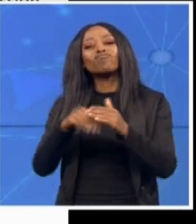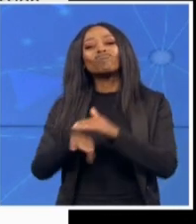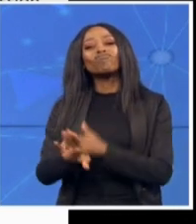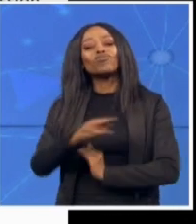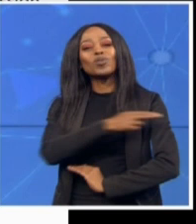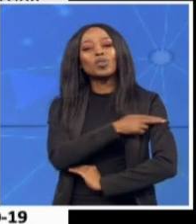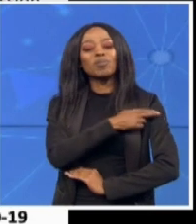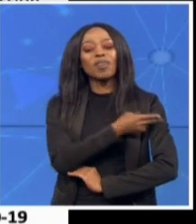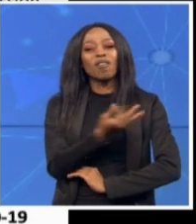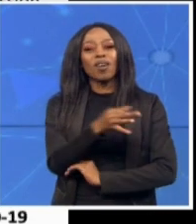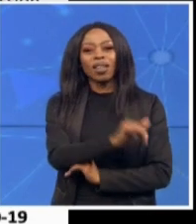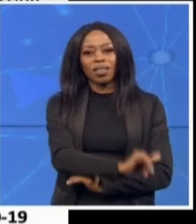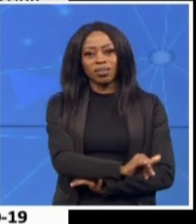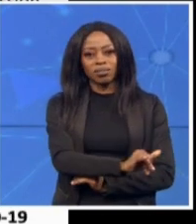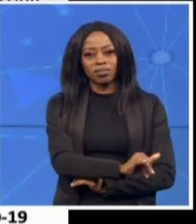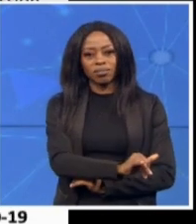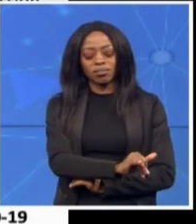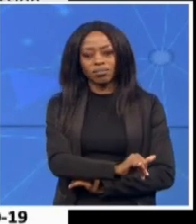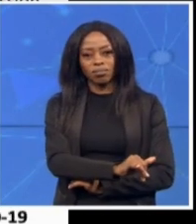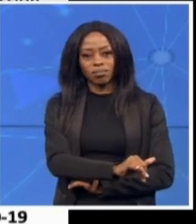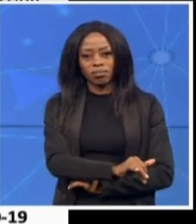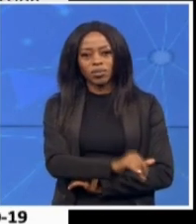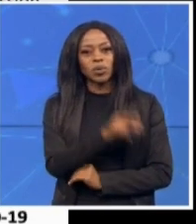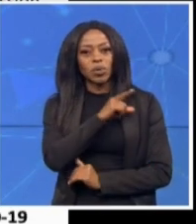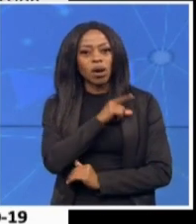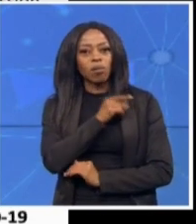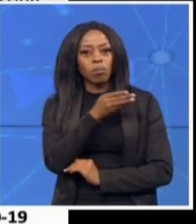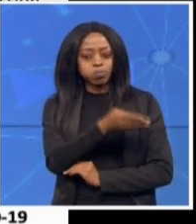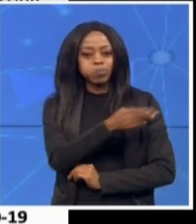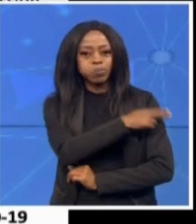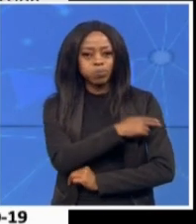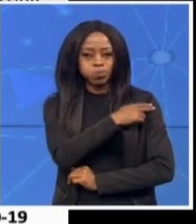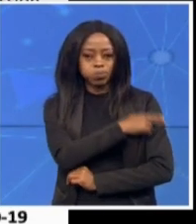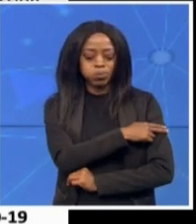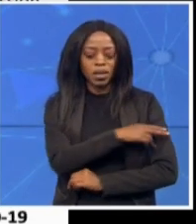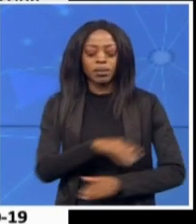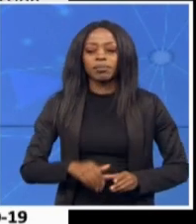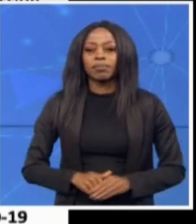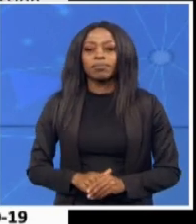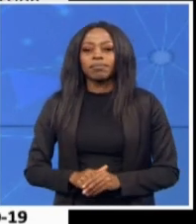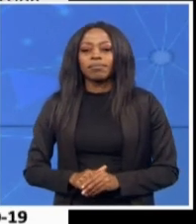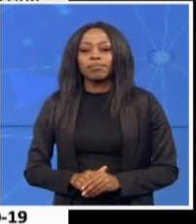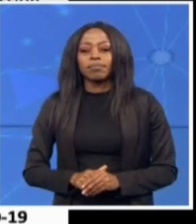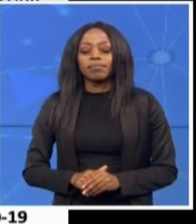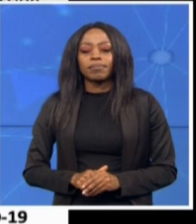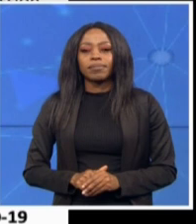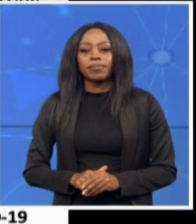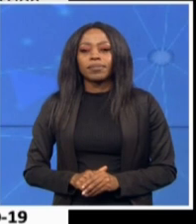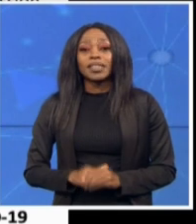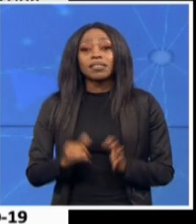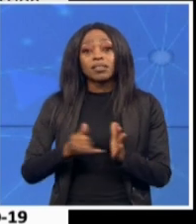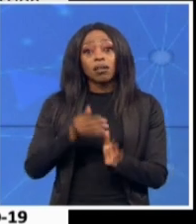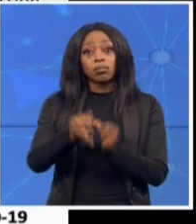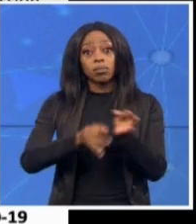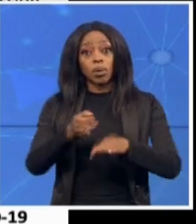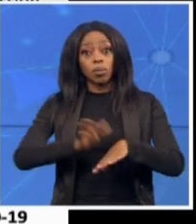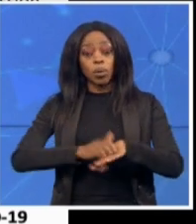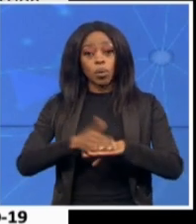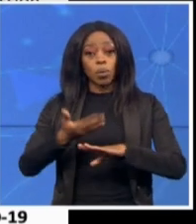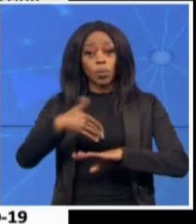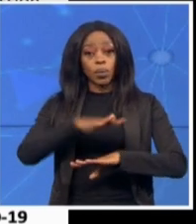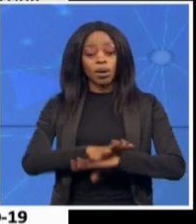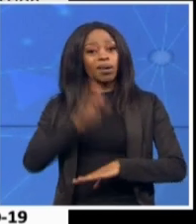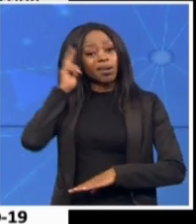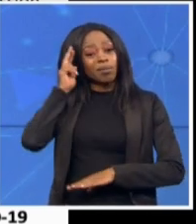the why they're in hospital. Then for today, just to kind of explain a little bit about deaths, we also get deaths from public hospital